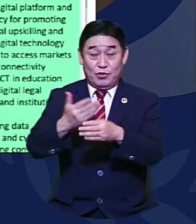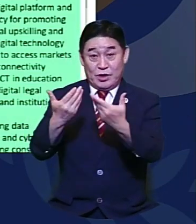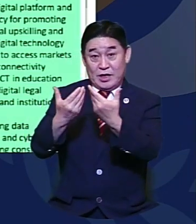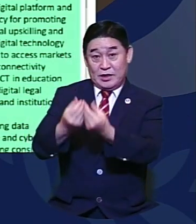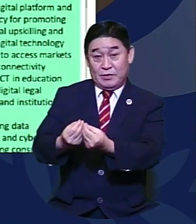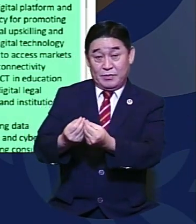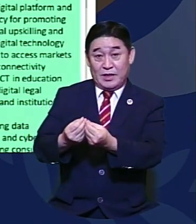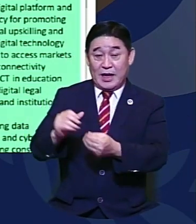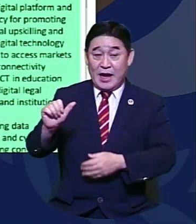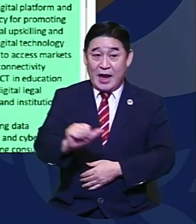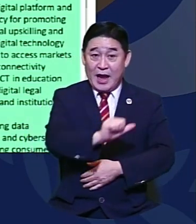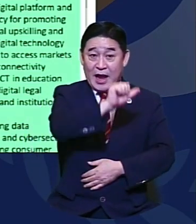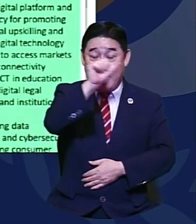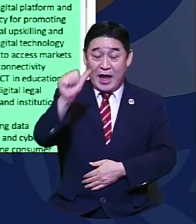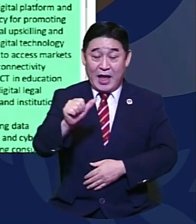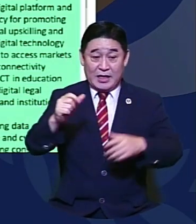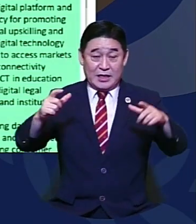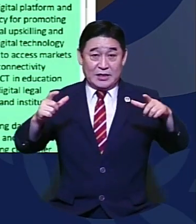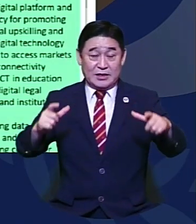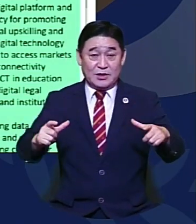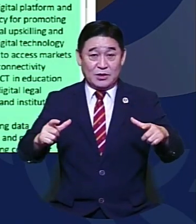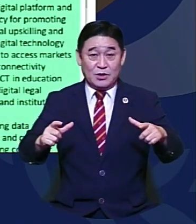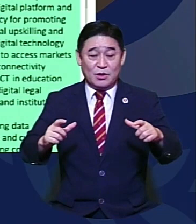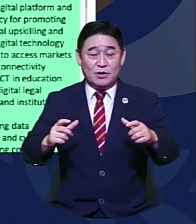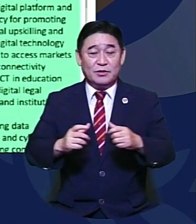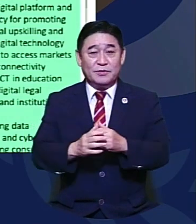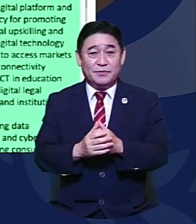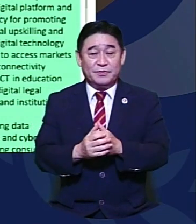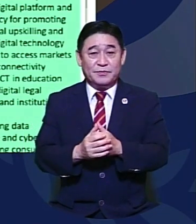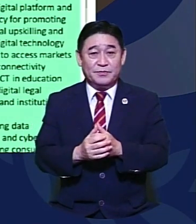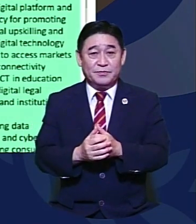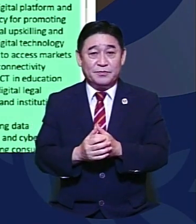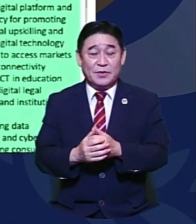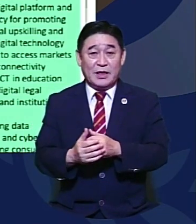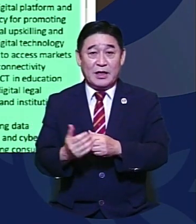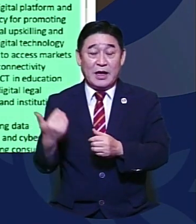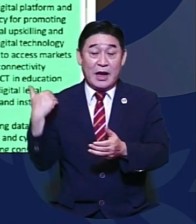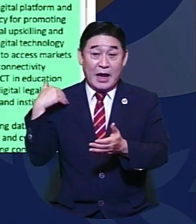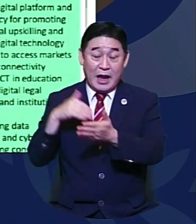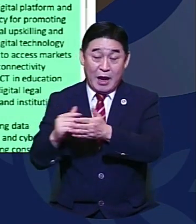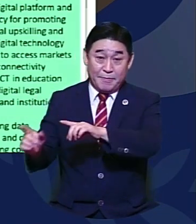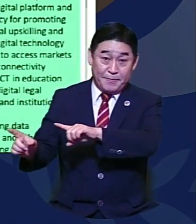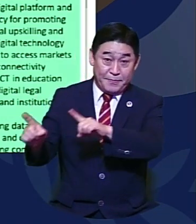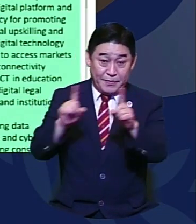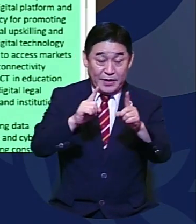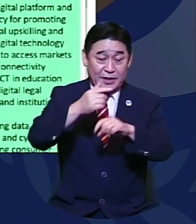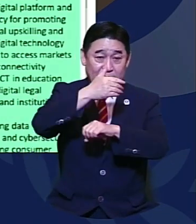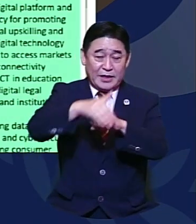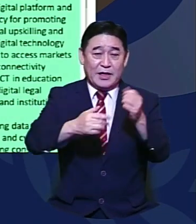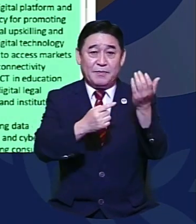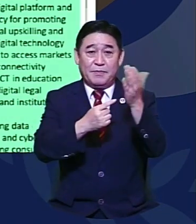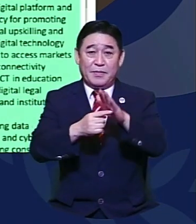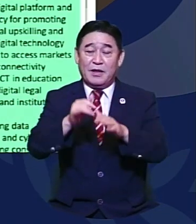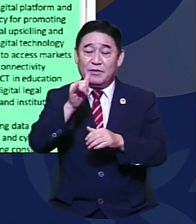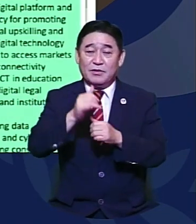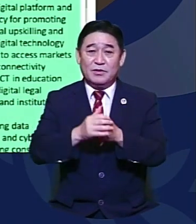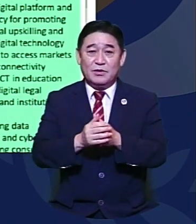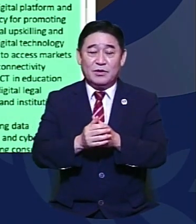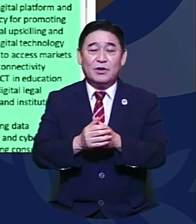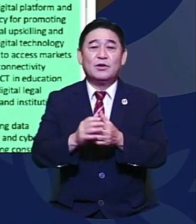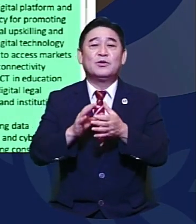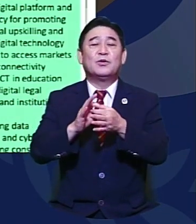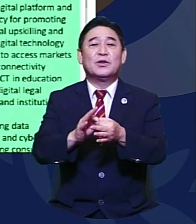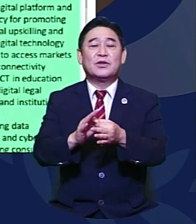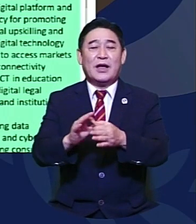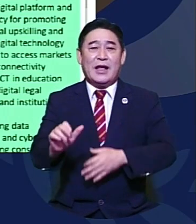the so-called comprehensive recovery framework, and also in this framework, ASEAN also emphasized the digital transformation.